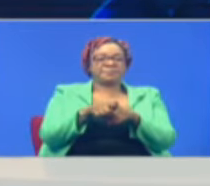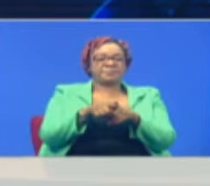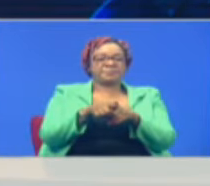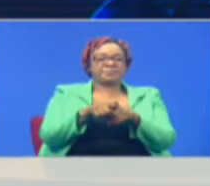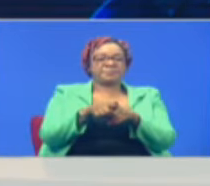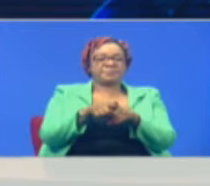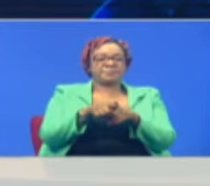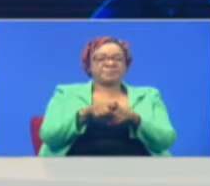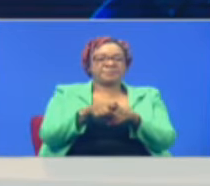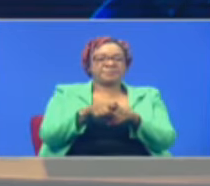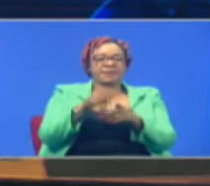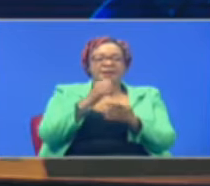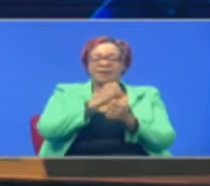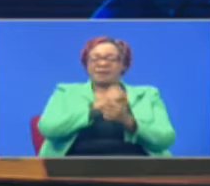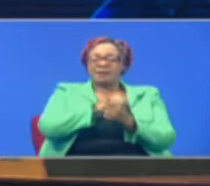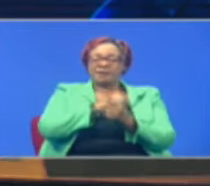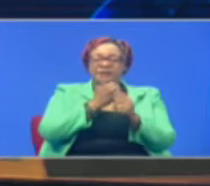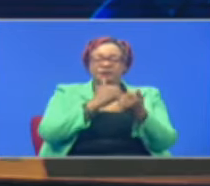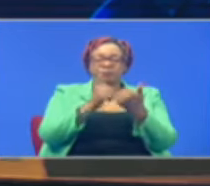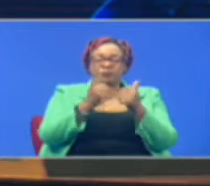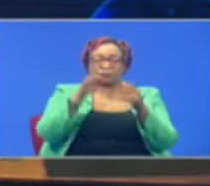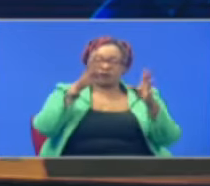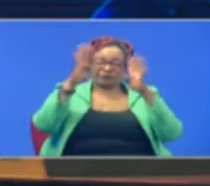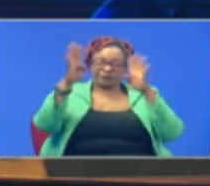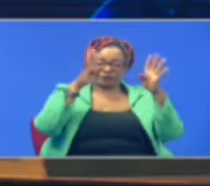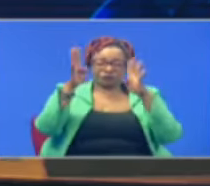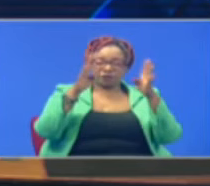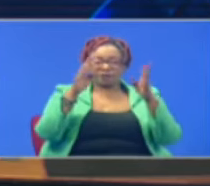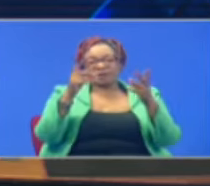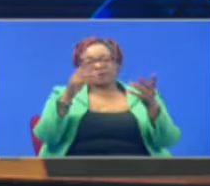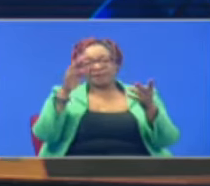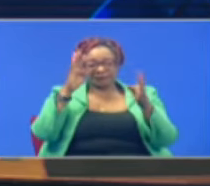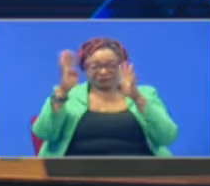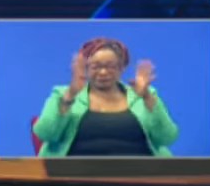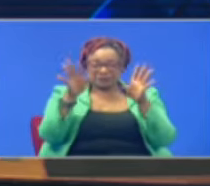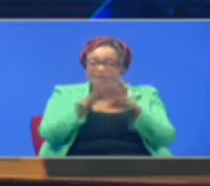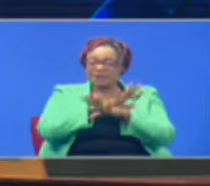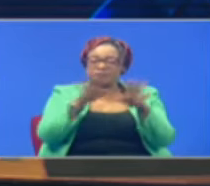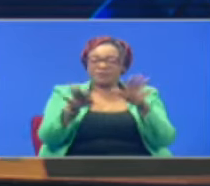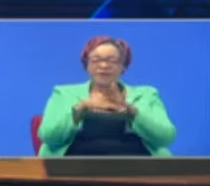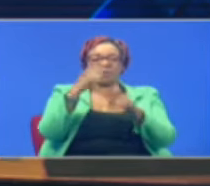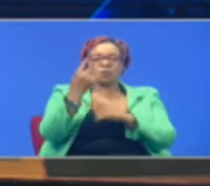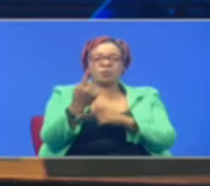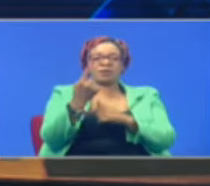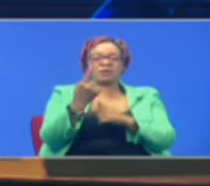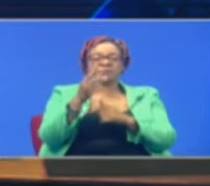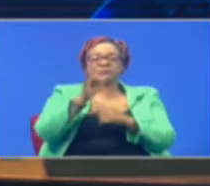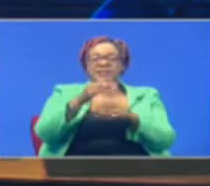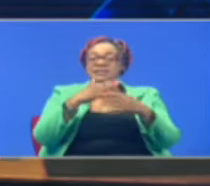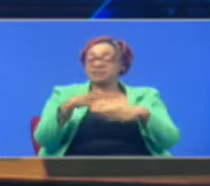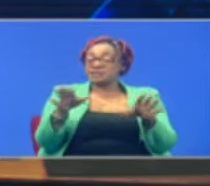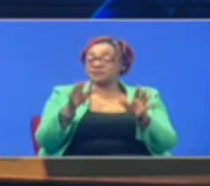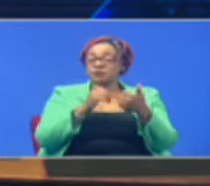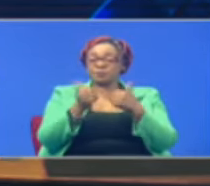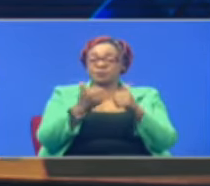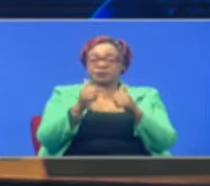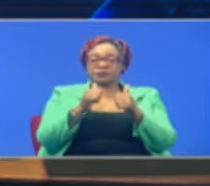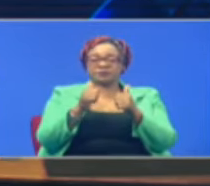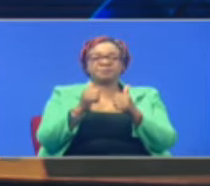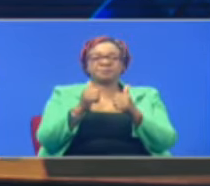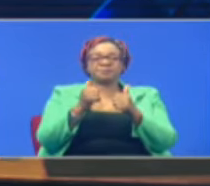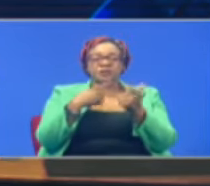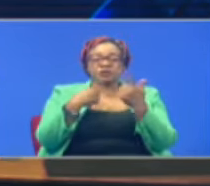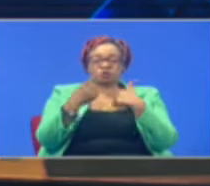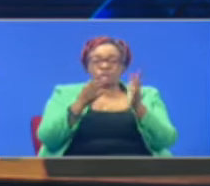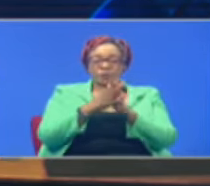I love it. Sports, innovation, creativity, everything in one. That does it for sport for tonight. Do talk to me at Ida